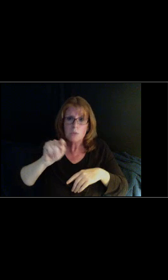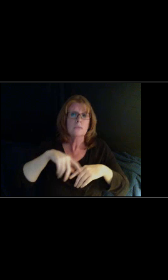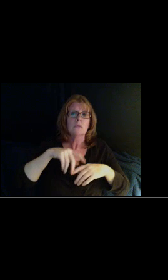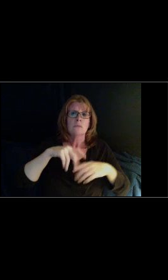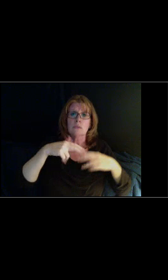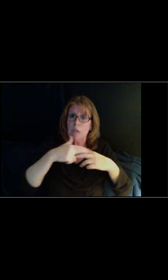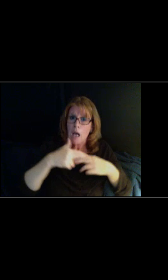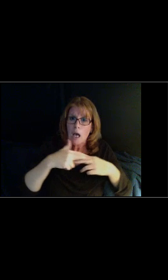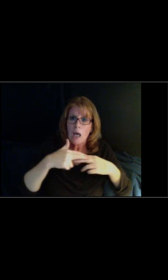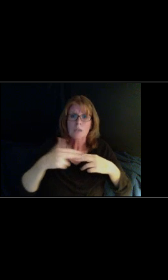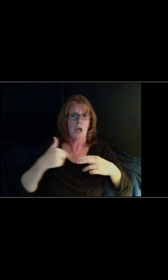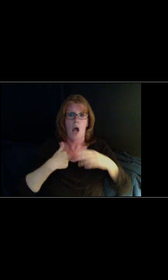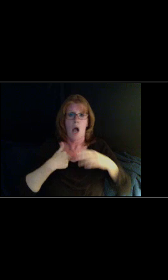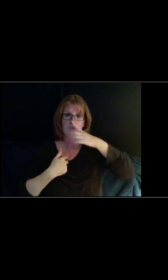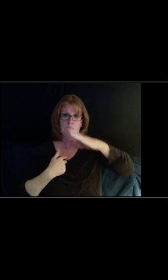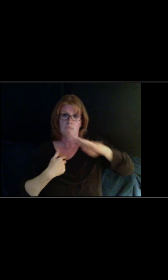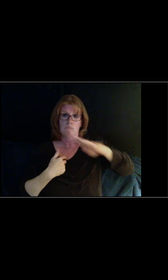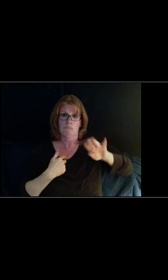I had my